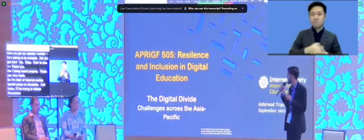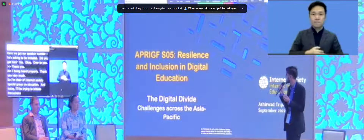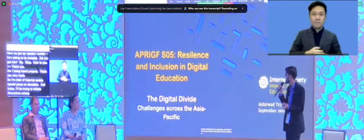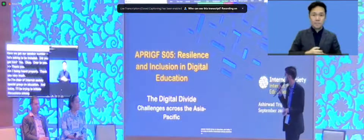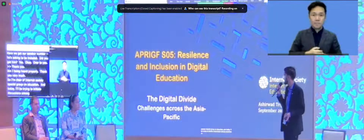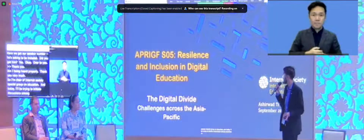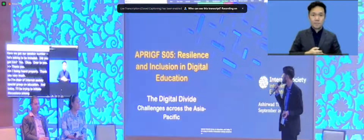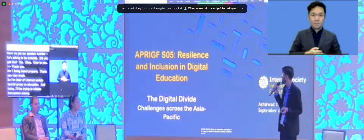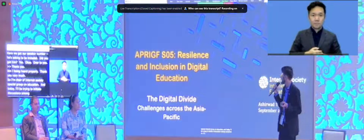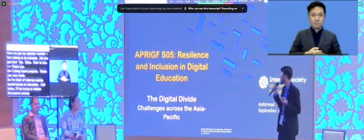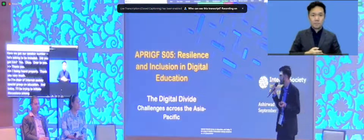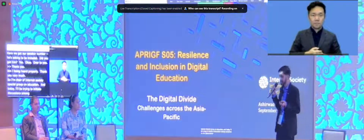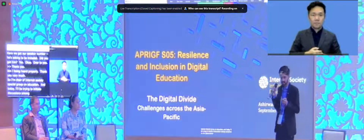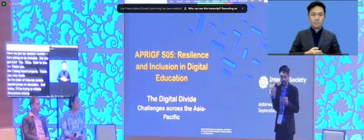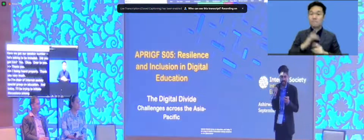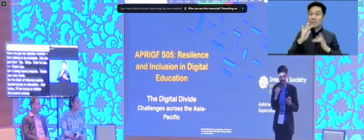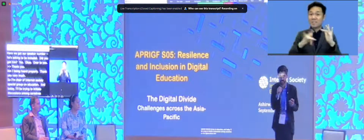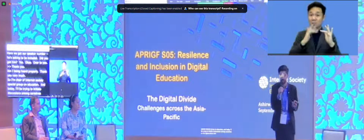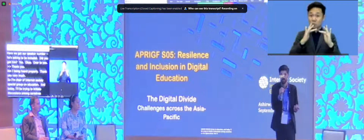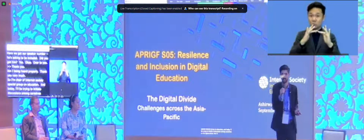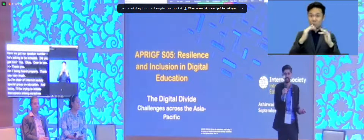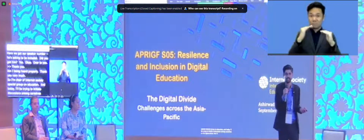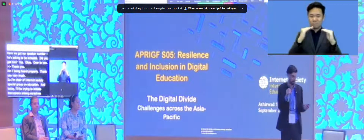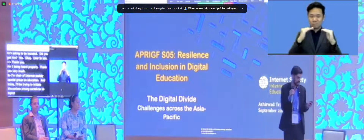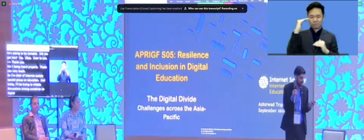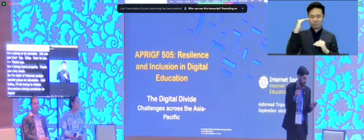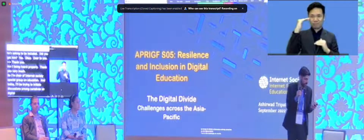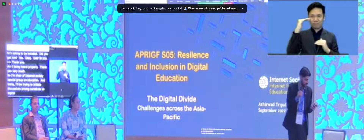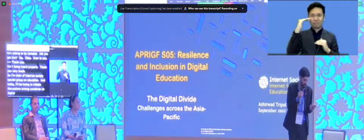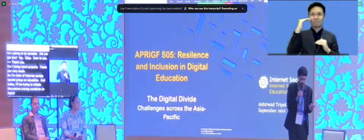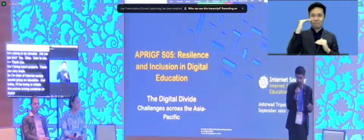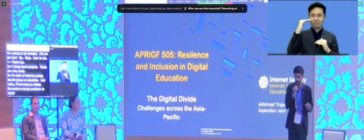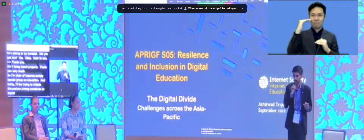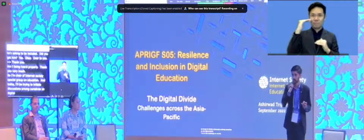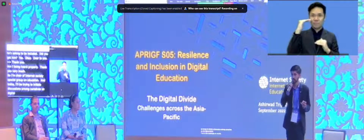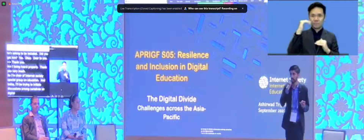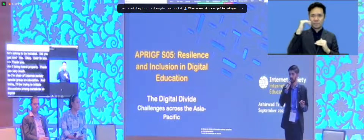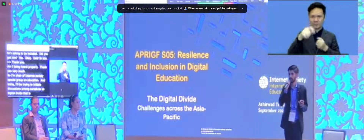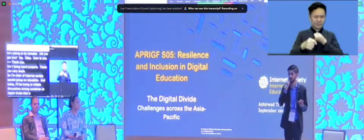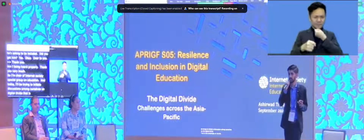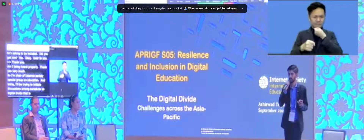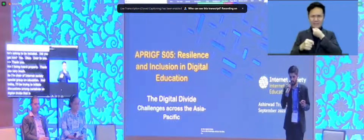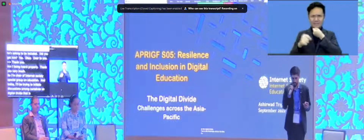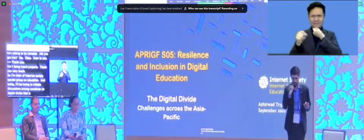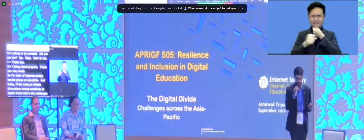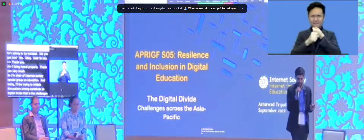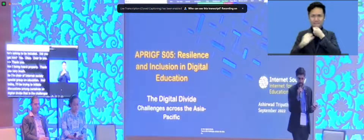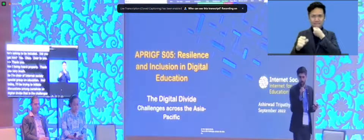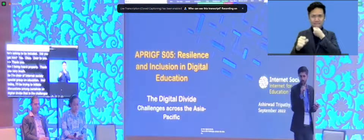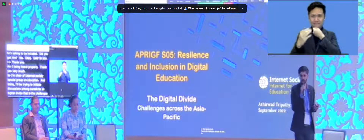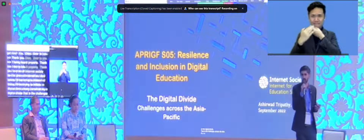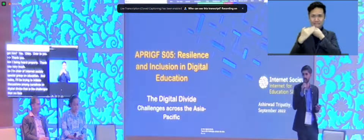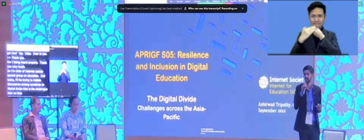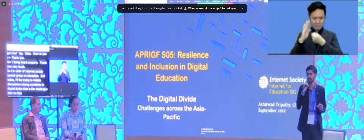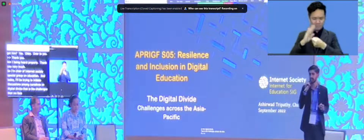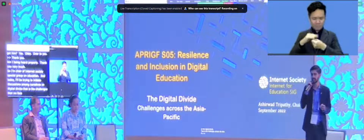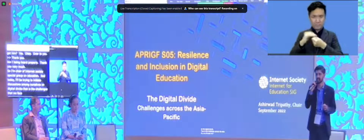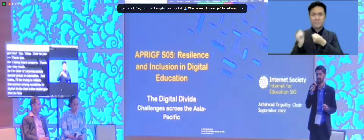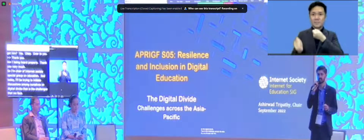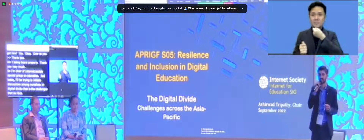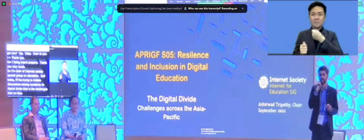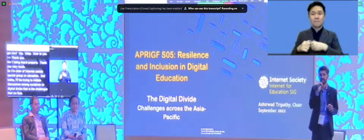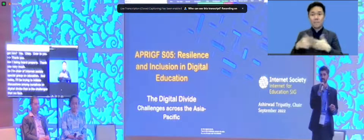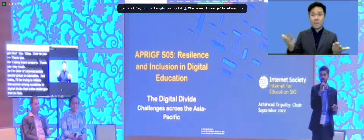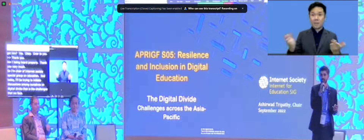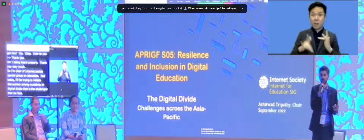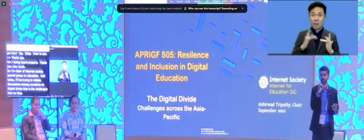the digital divide, that is the challenges across the Asia Pacific. So we all know that this internet